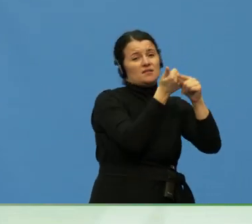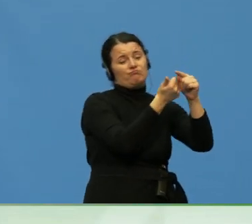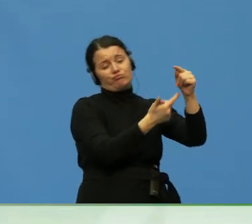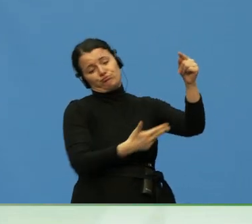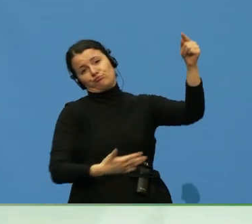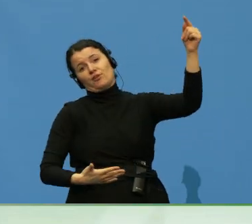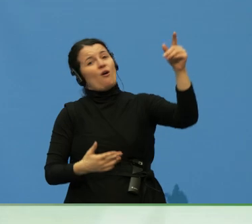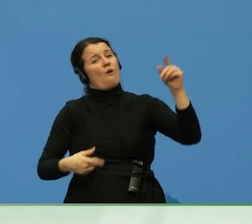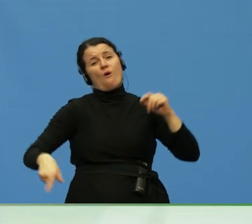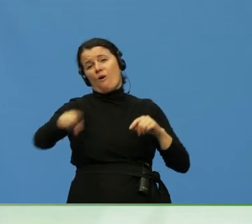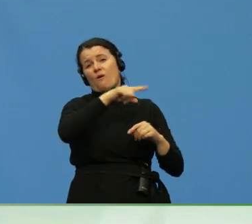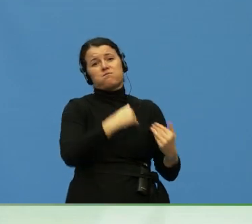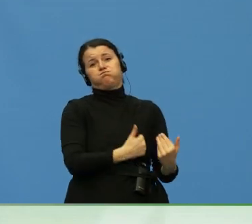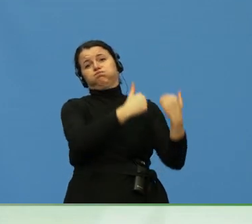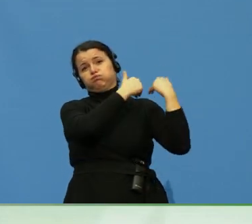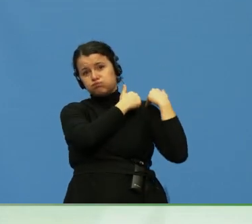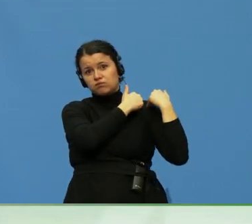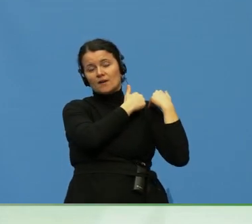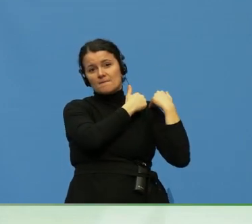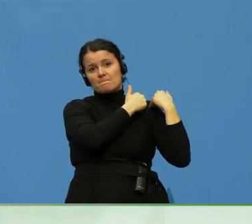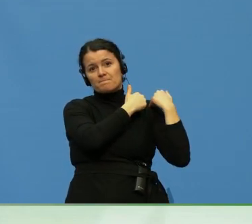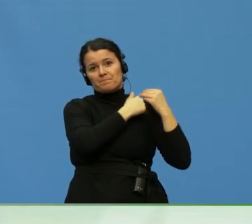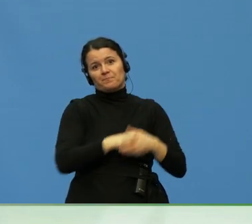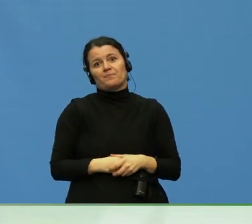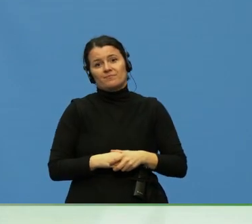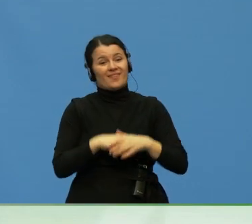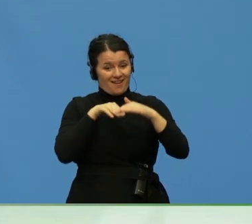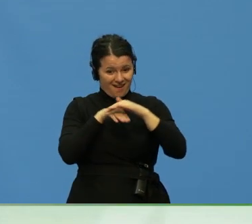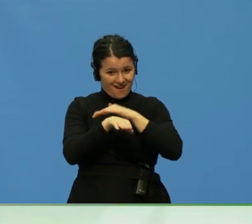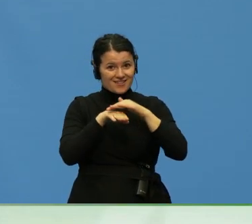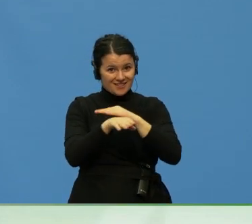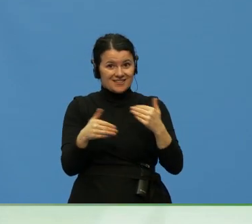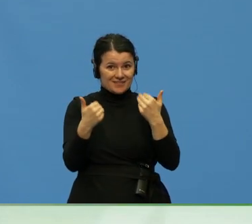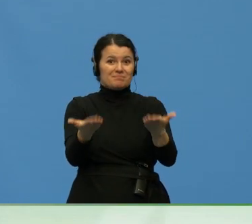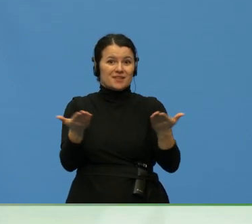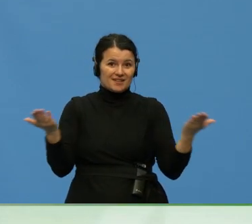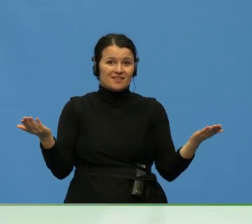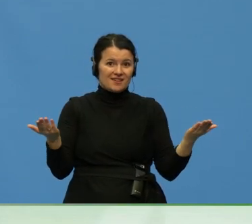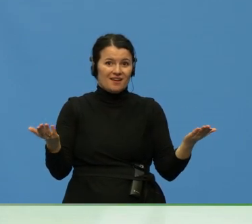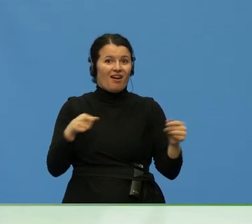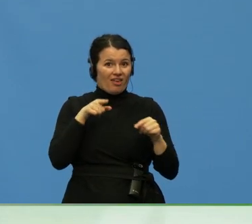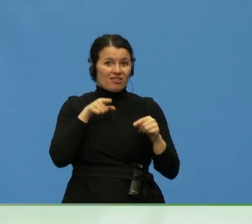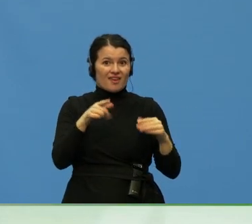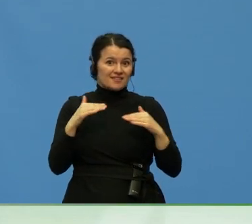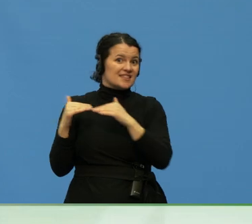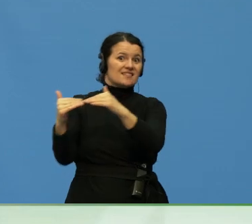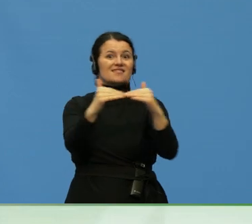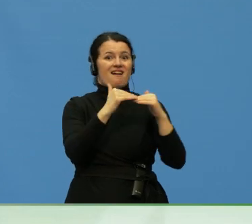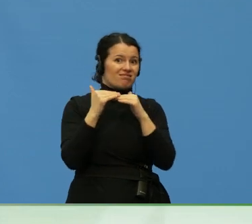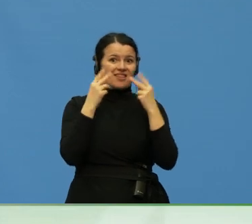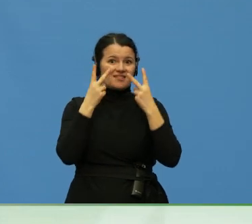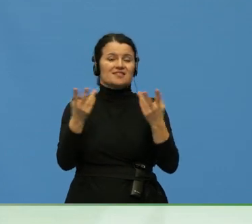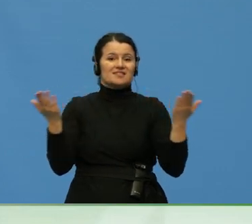towards this prerequisite of having accessibility as a standard. So in